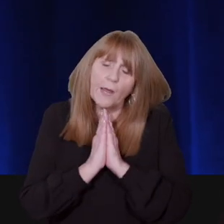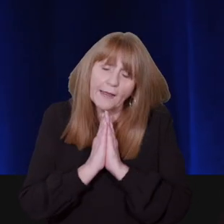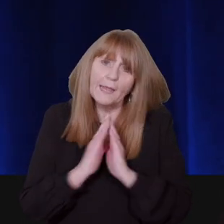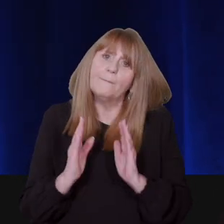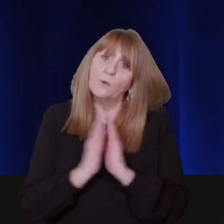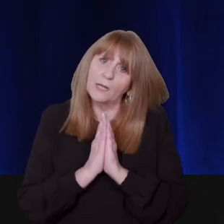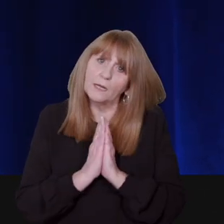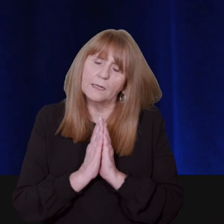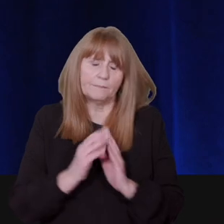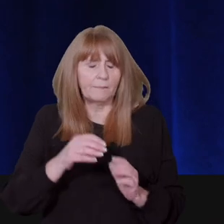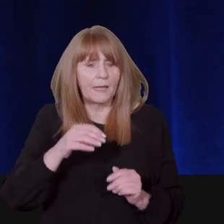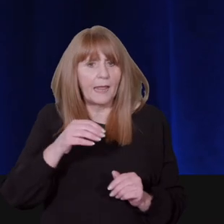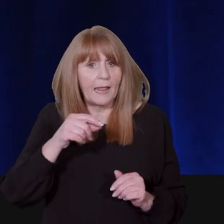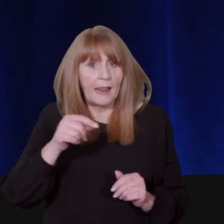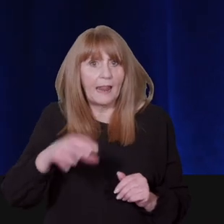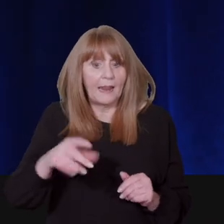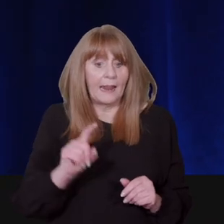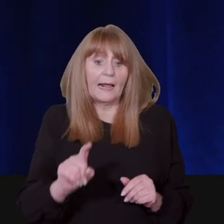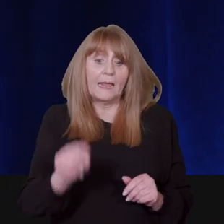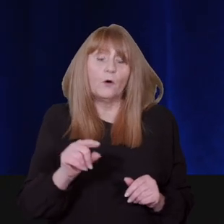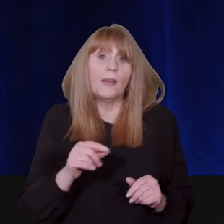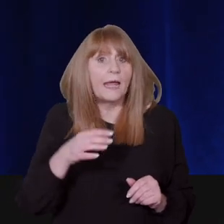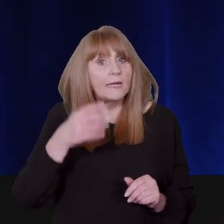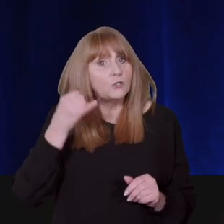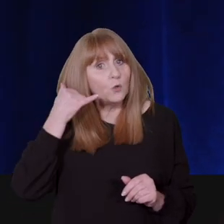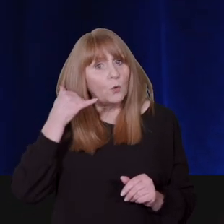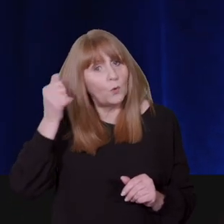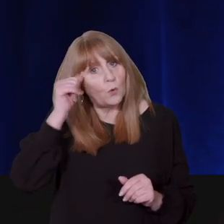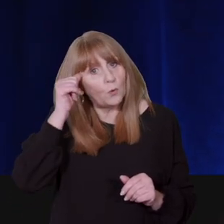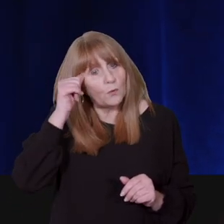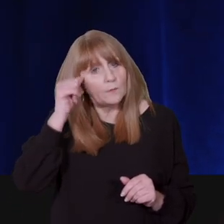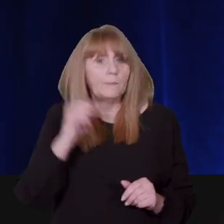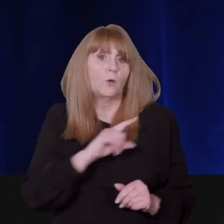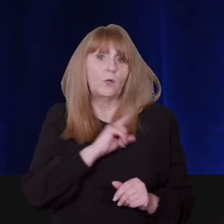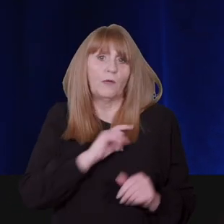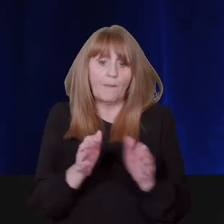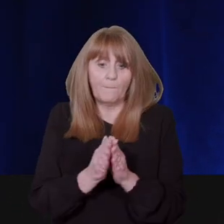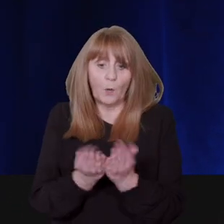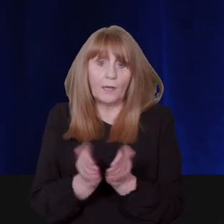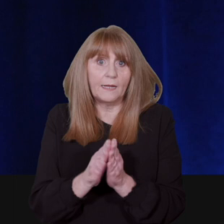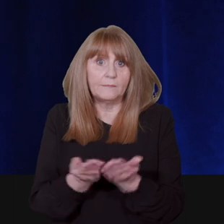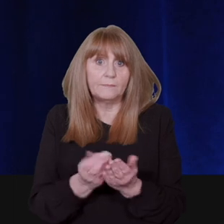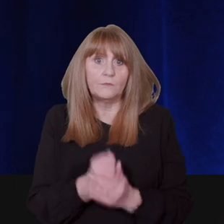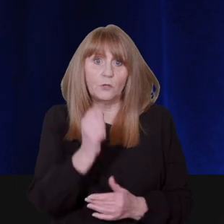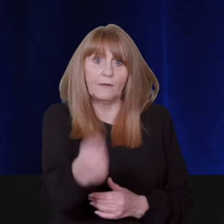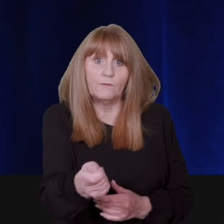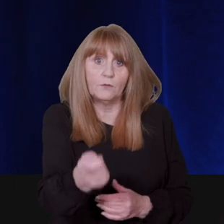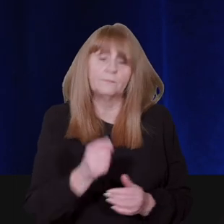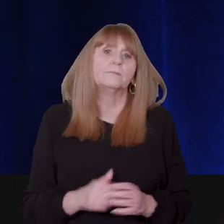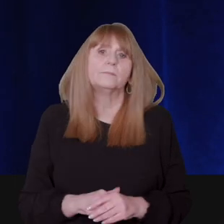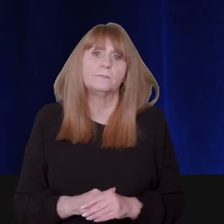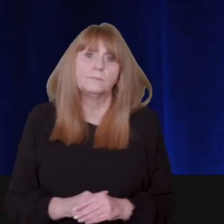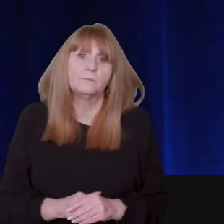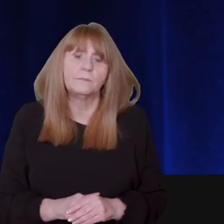of your faith journey. You've only just begun. It doesn't end here. It begins here. Get on those links, reach